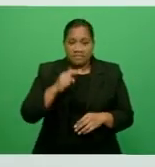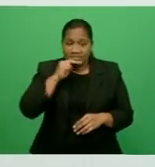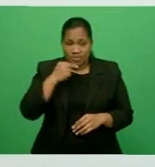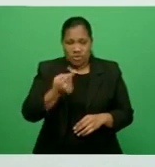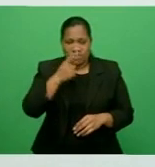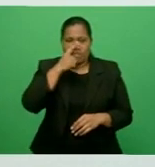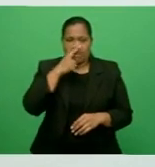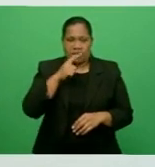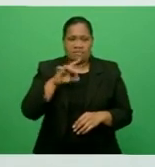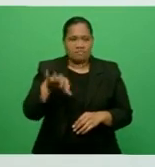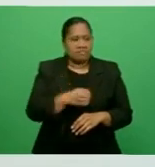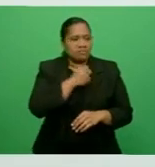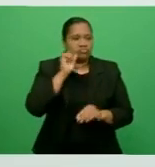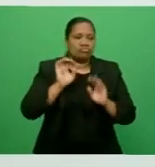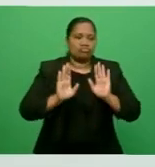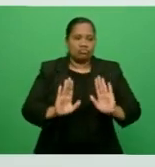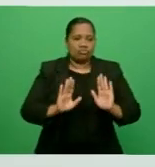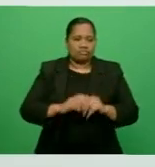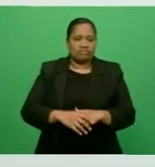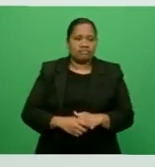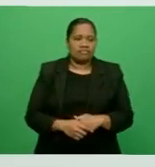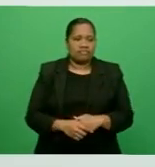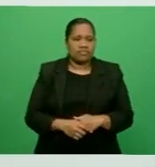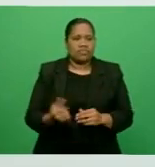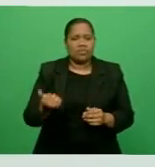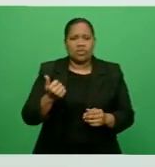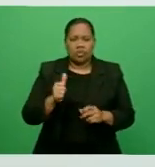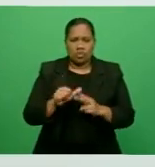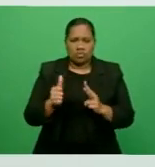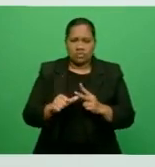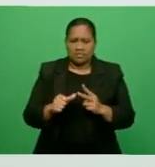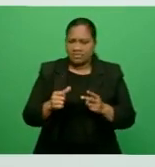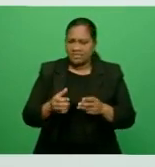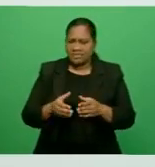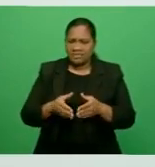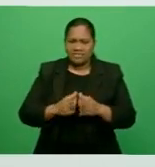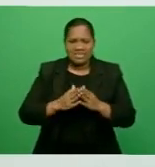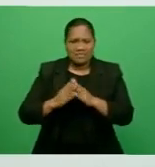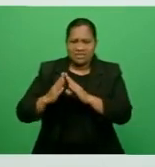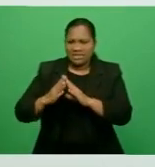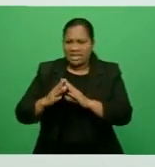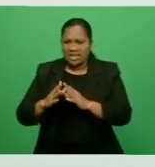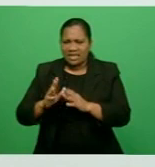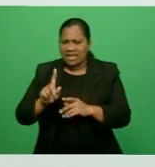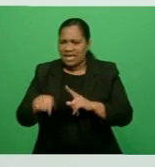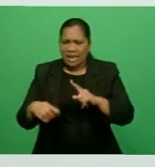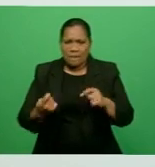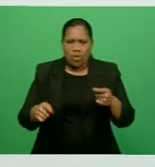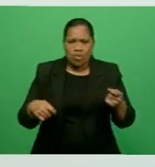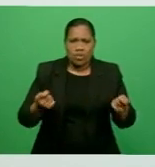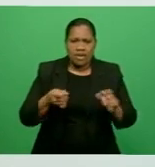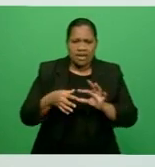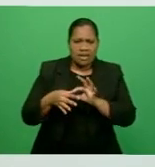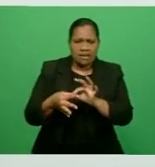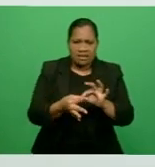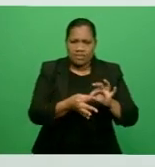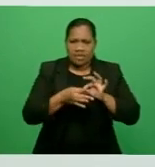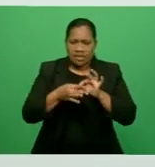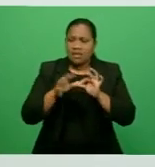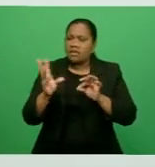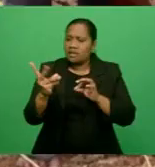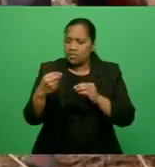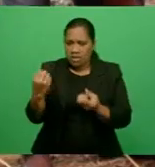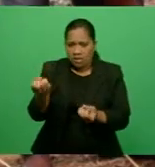stop, and we've also said we've established neighborhood networks where they will inform us of